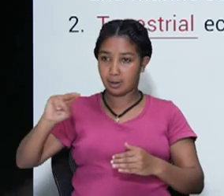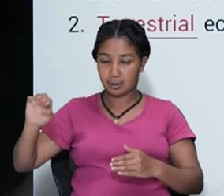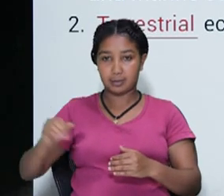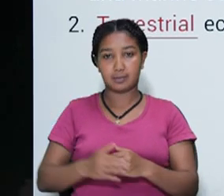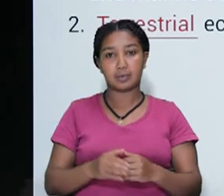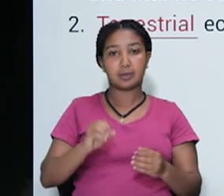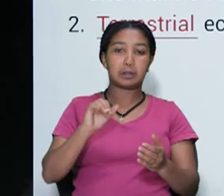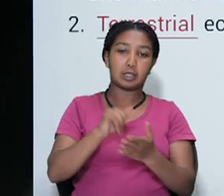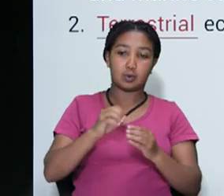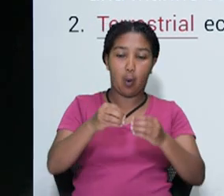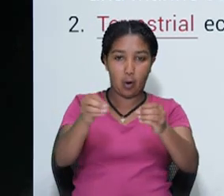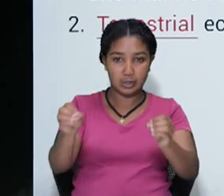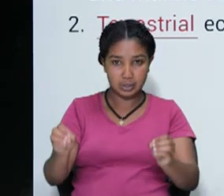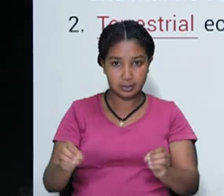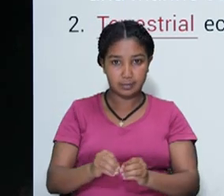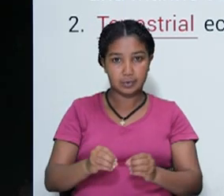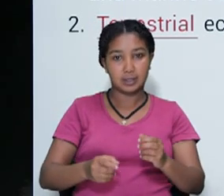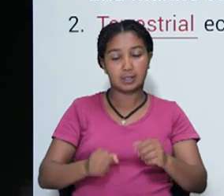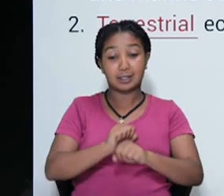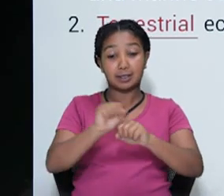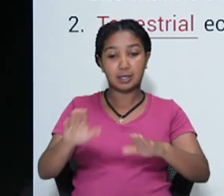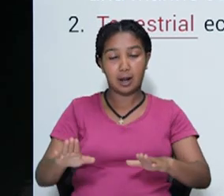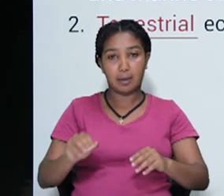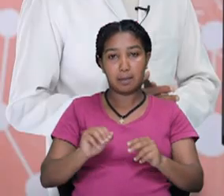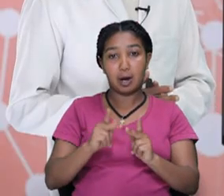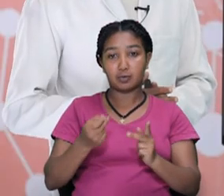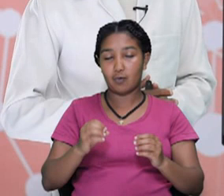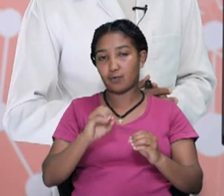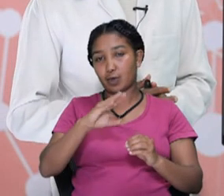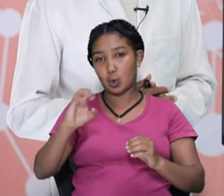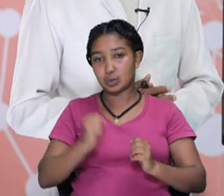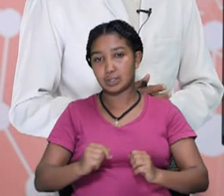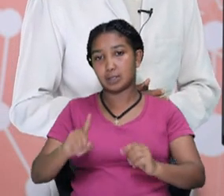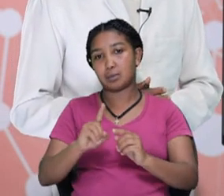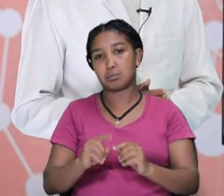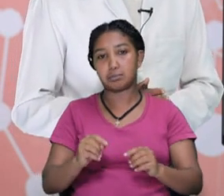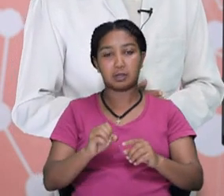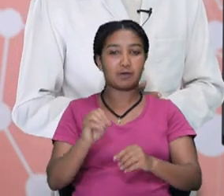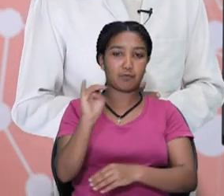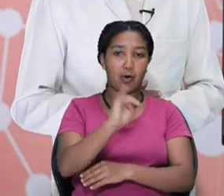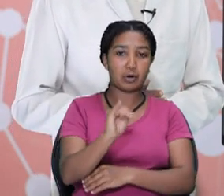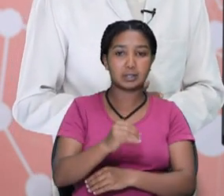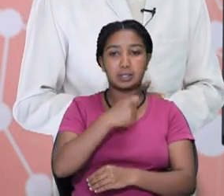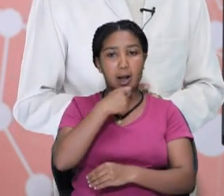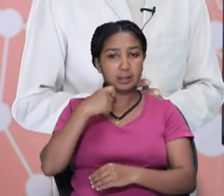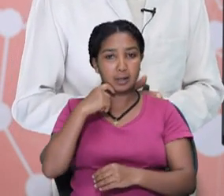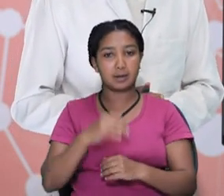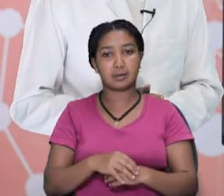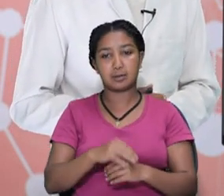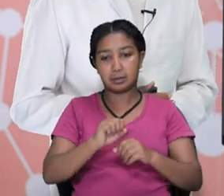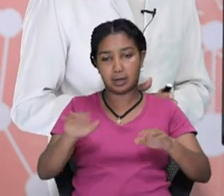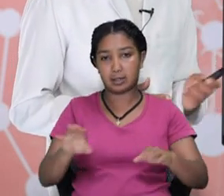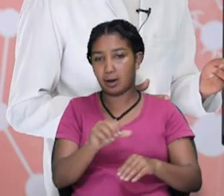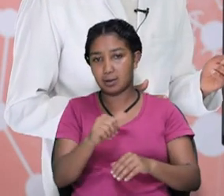environment, that is ocean. The terrestrial part of ecosystem is also forest, grassland, desert,